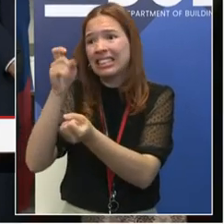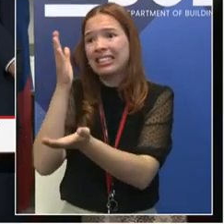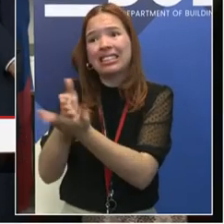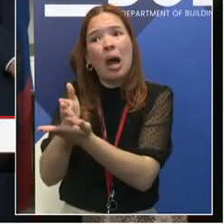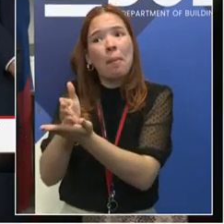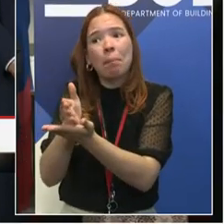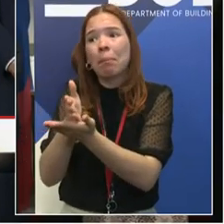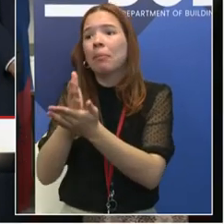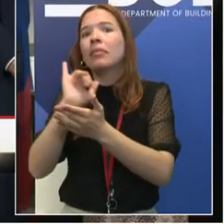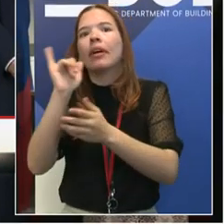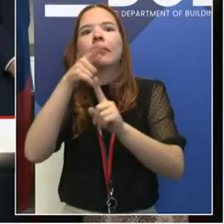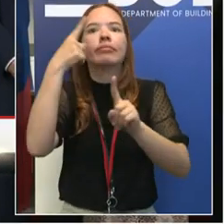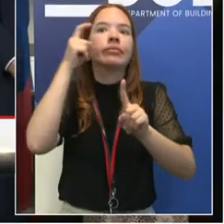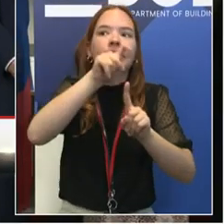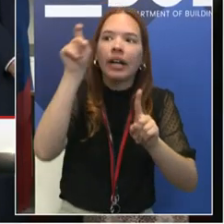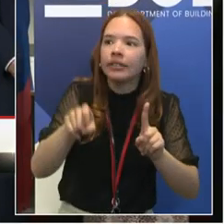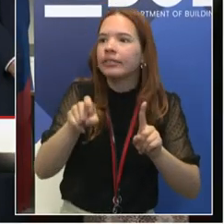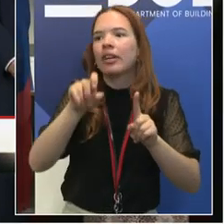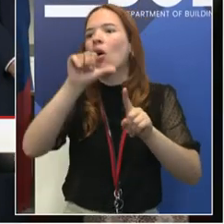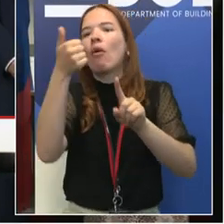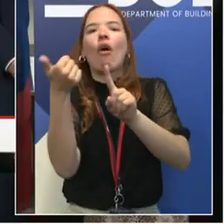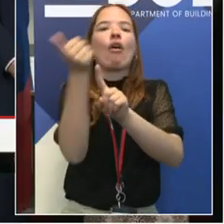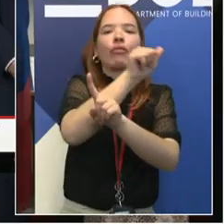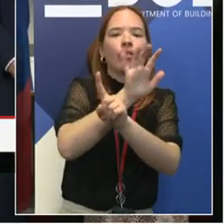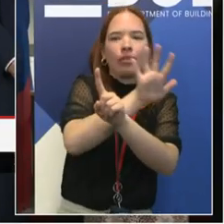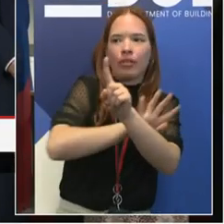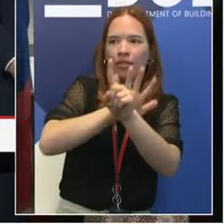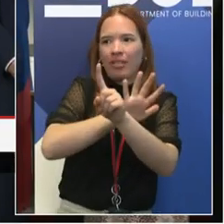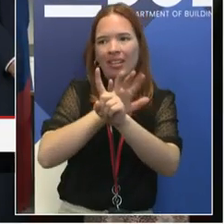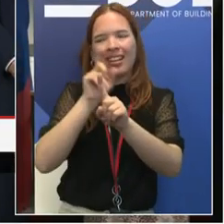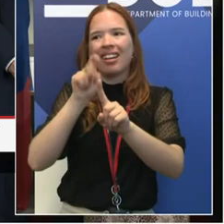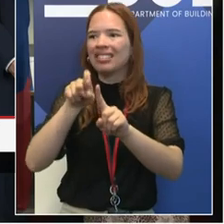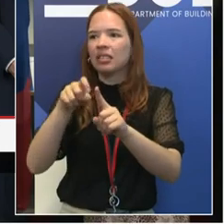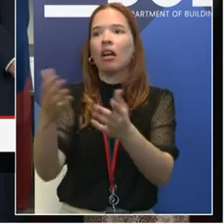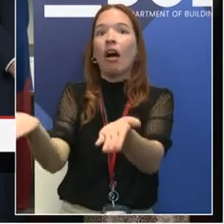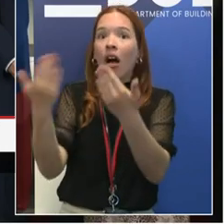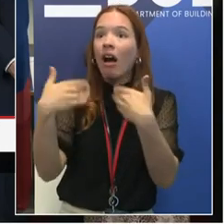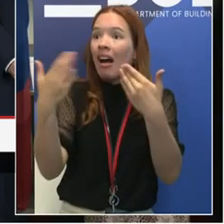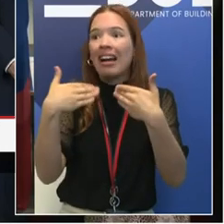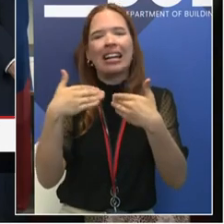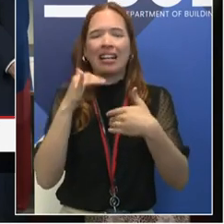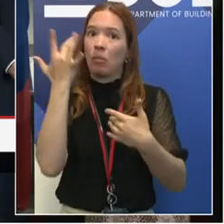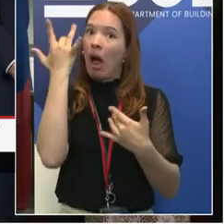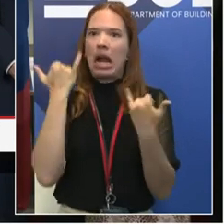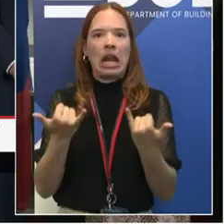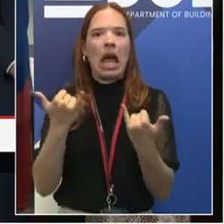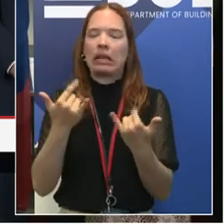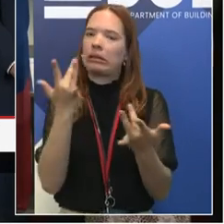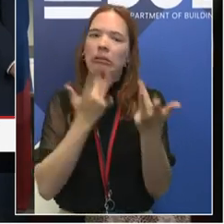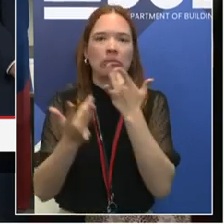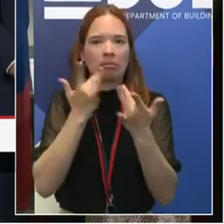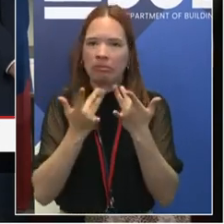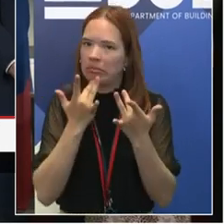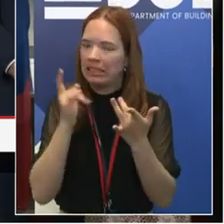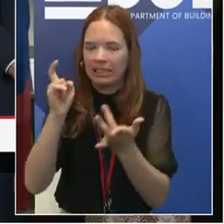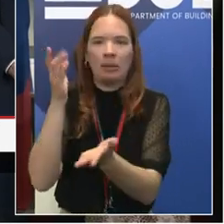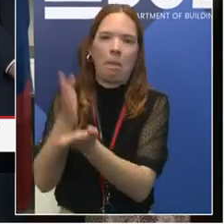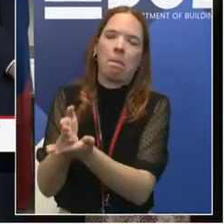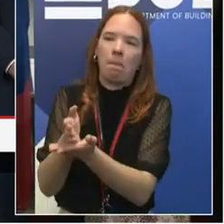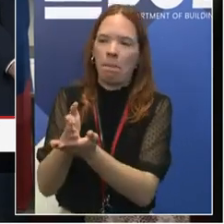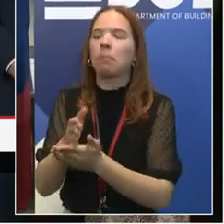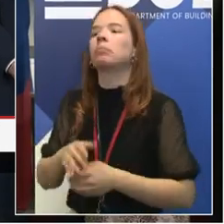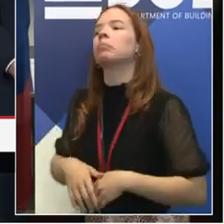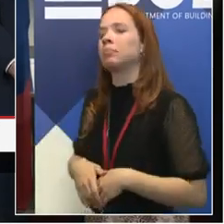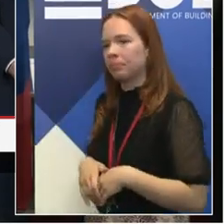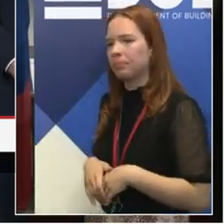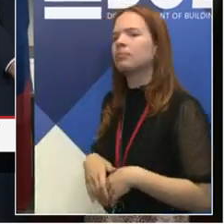there's unlimited space here, because it's just not the case. Yes. Mayor, two off-topic questions. One,